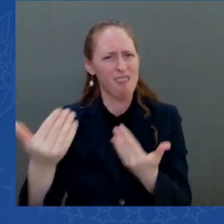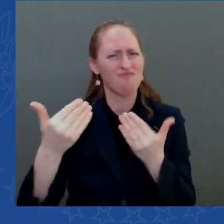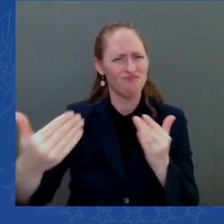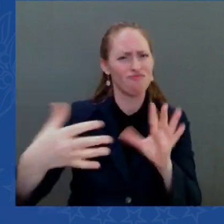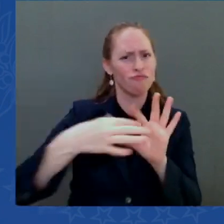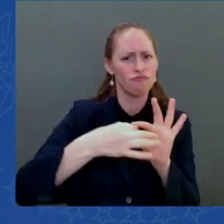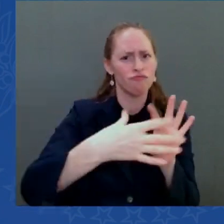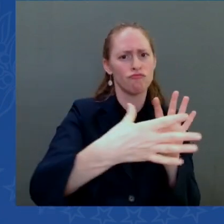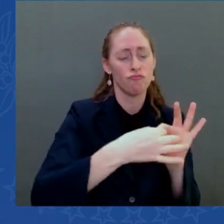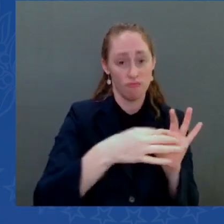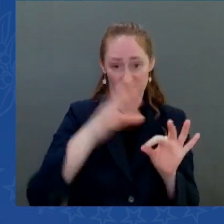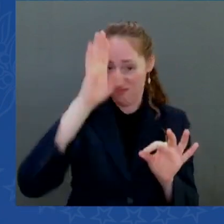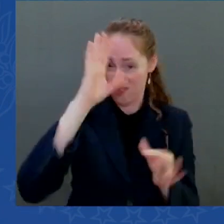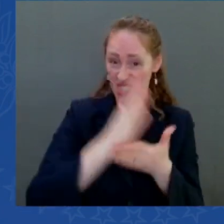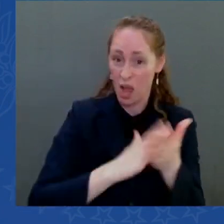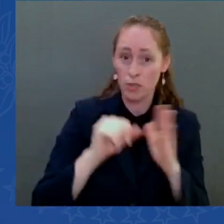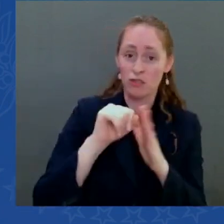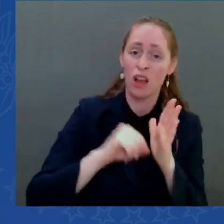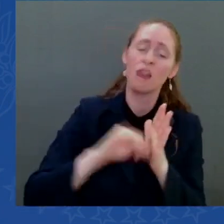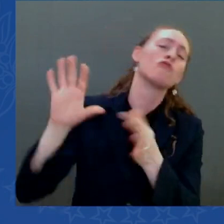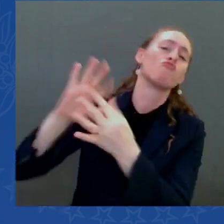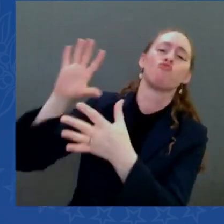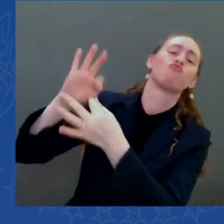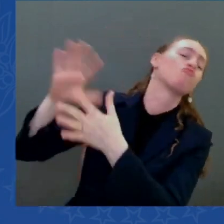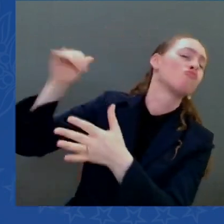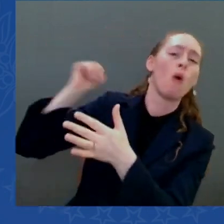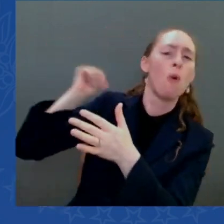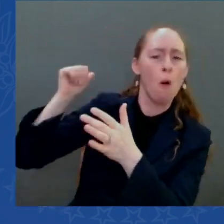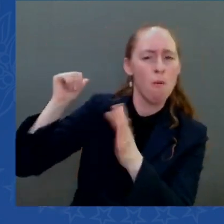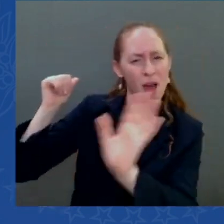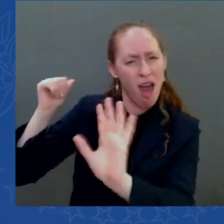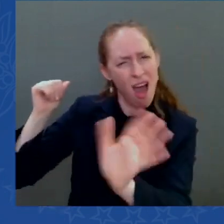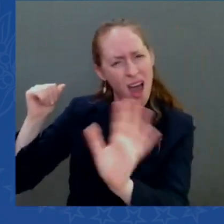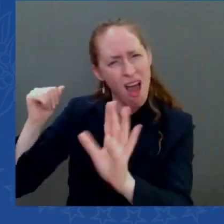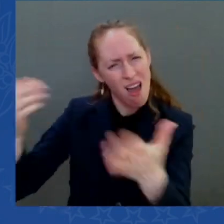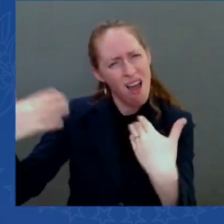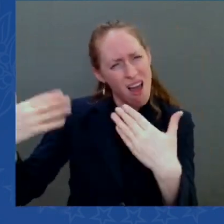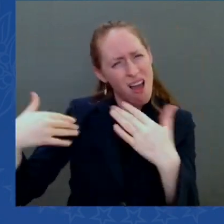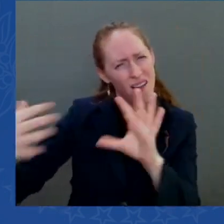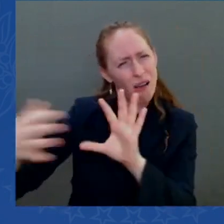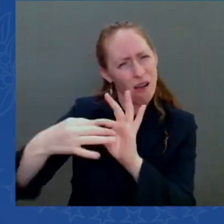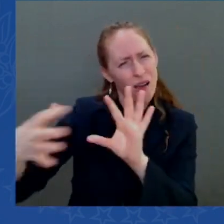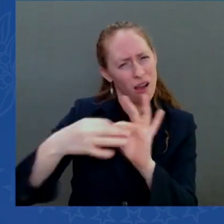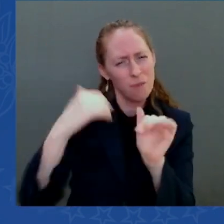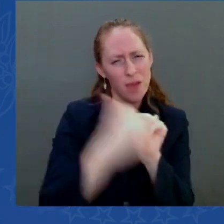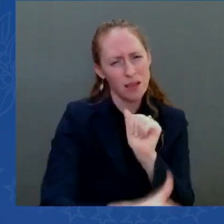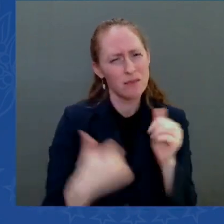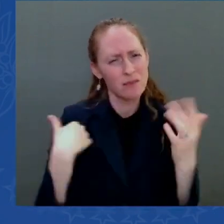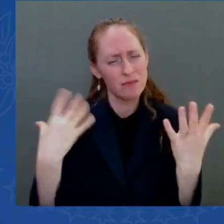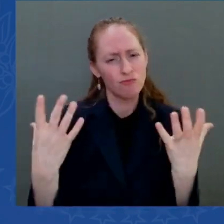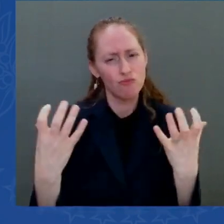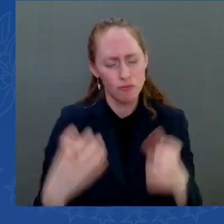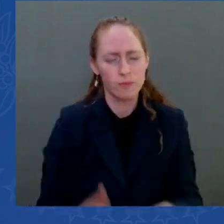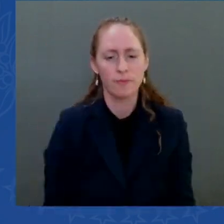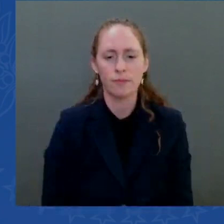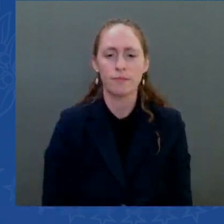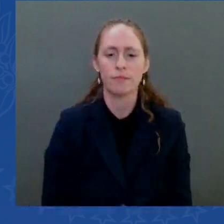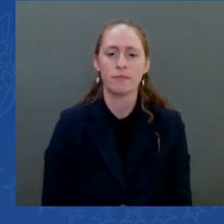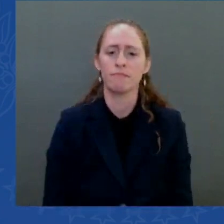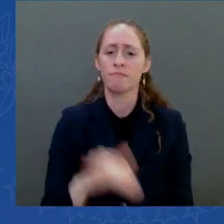do something that will bring down prices, lower the cost of prescription drugs. Let me note parenthetically,